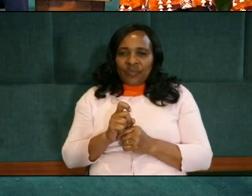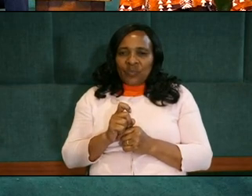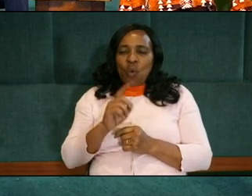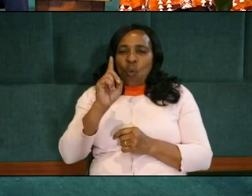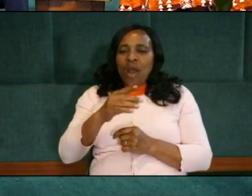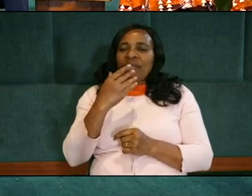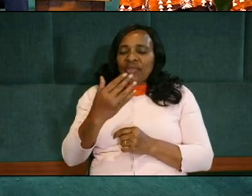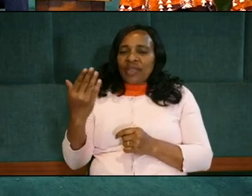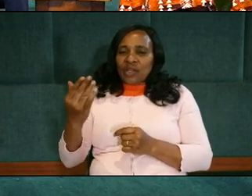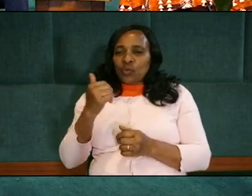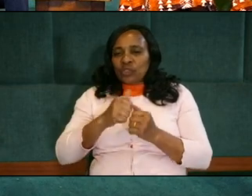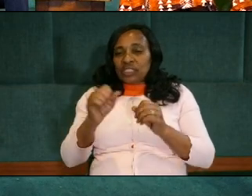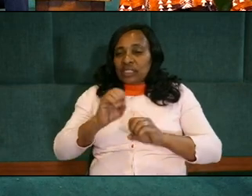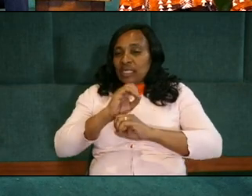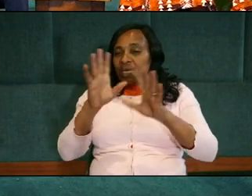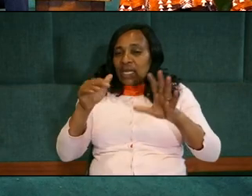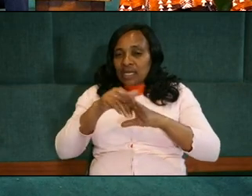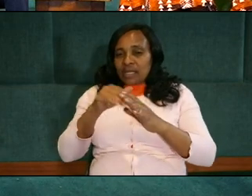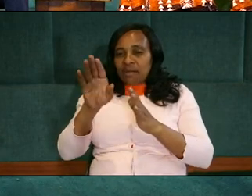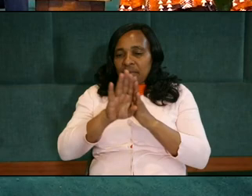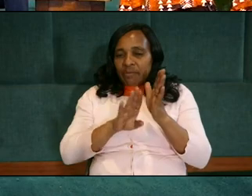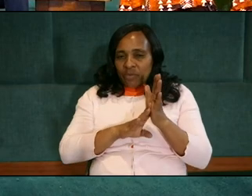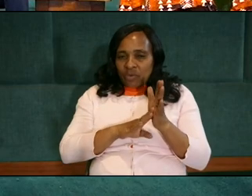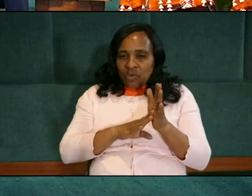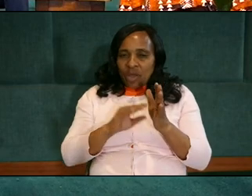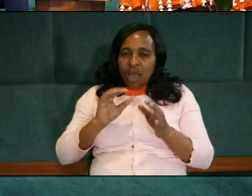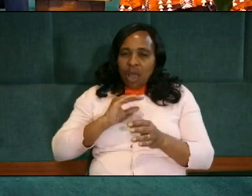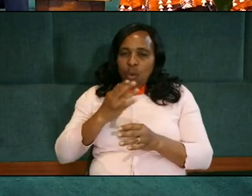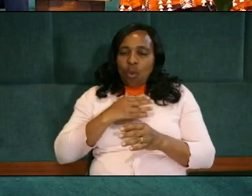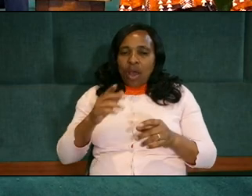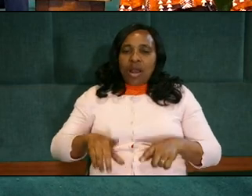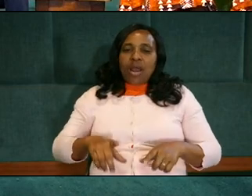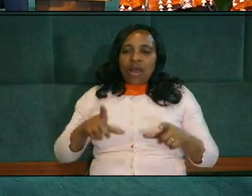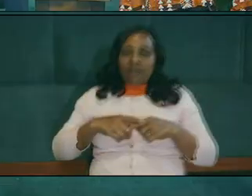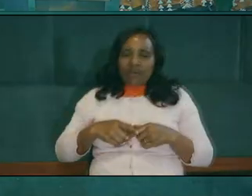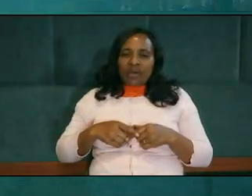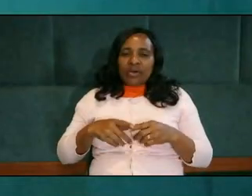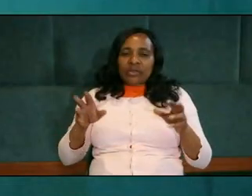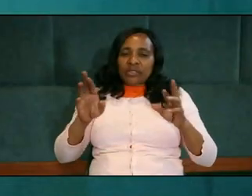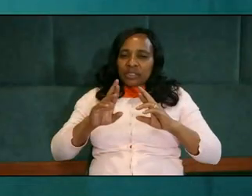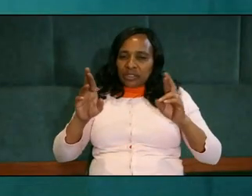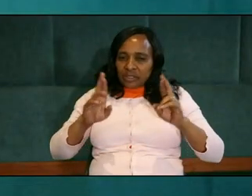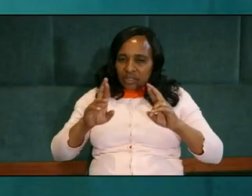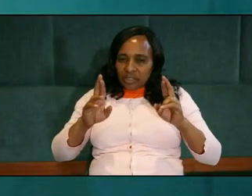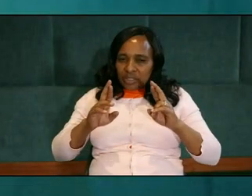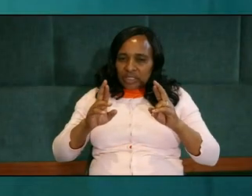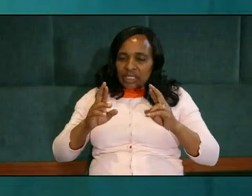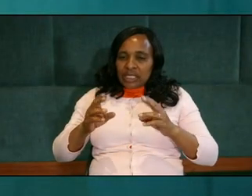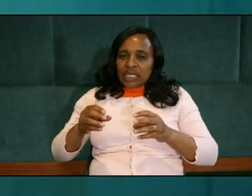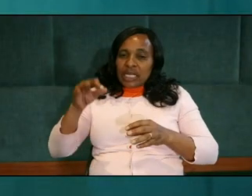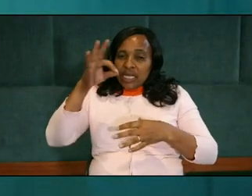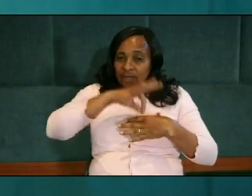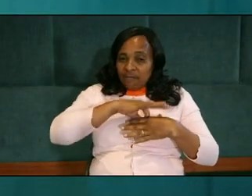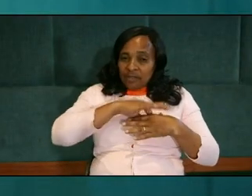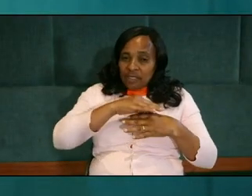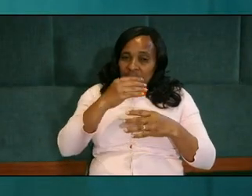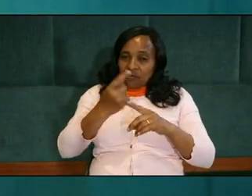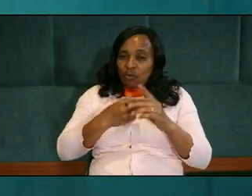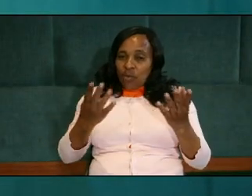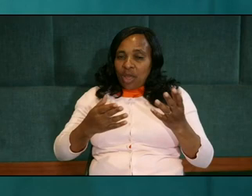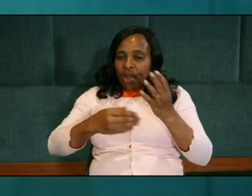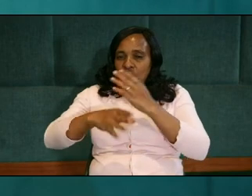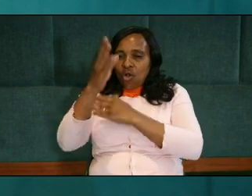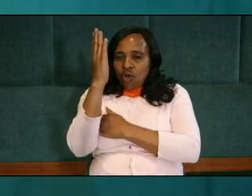One thing that is clear in the Bible is our life is already predestined by God. The Bible